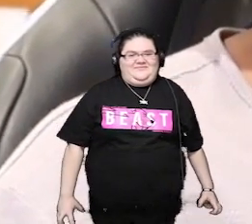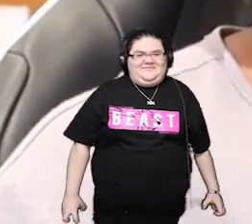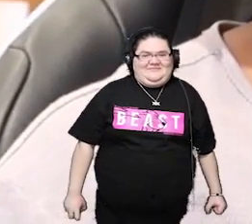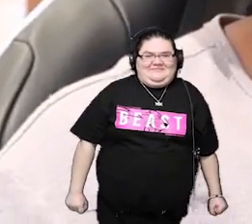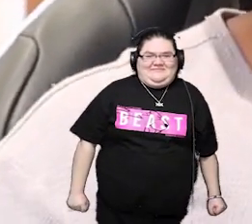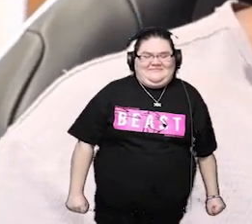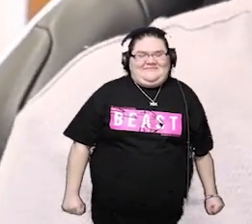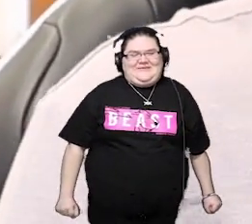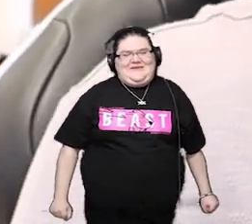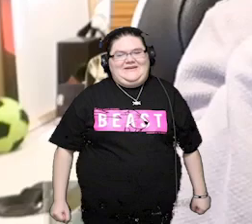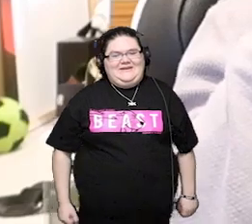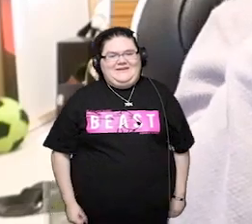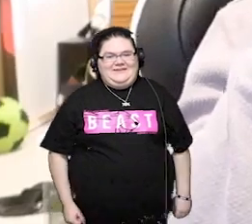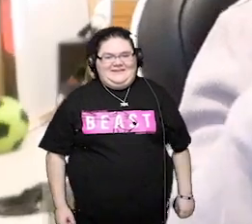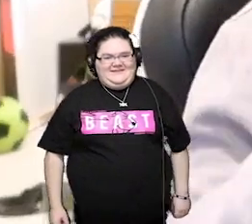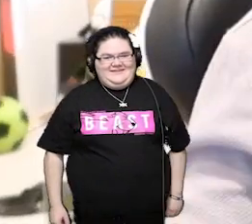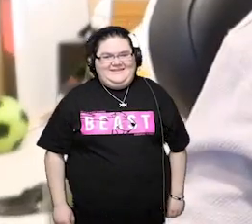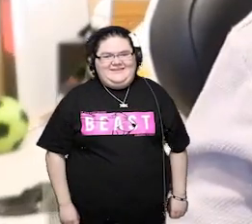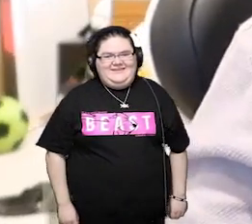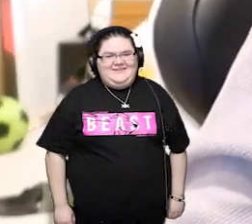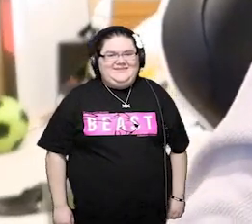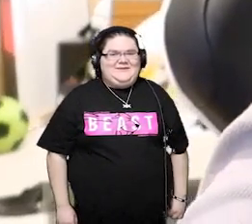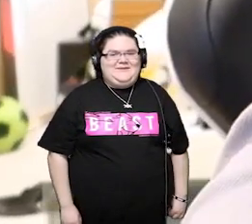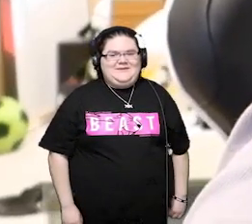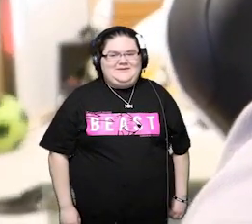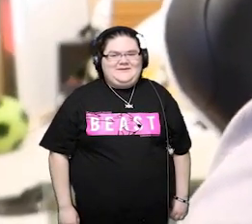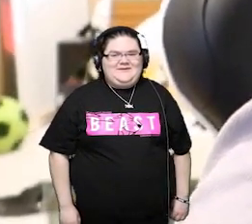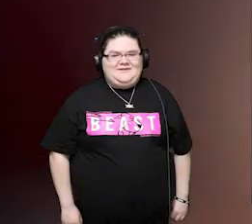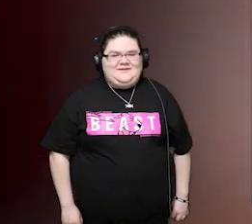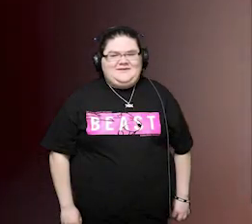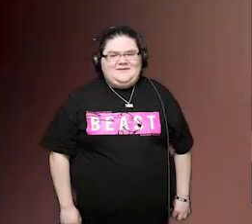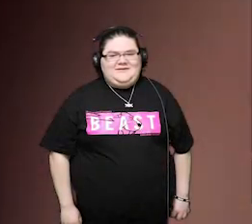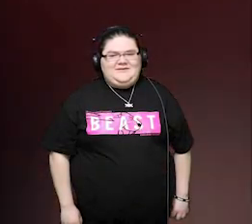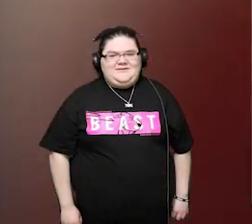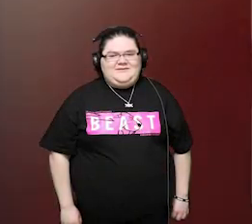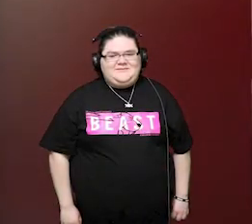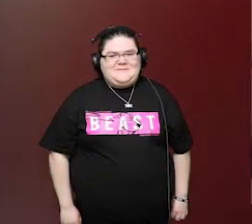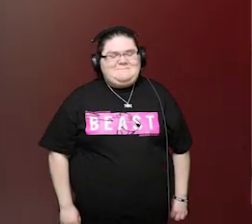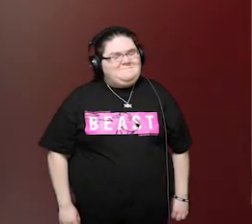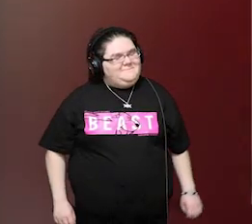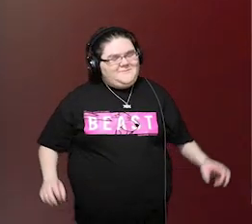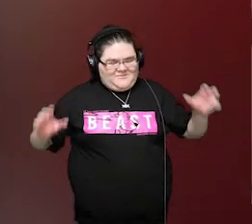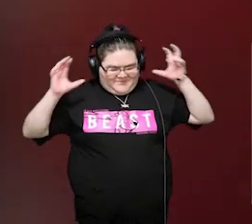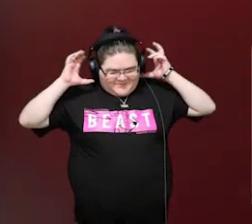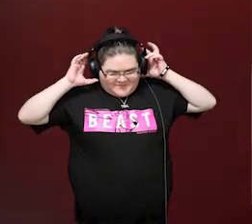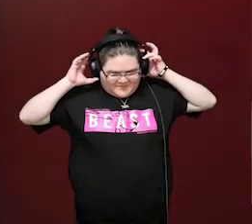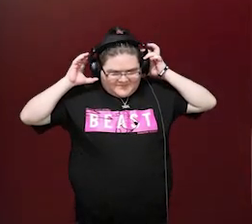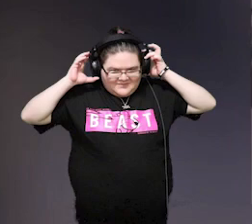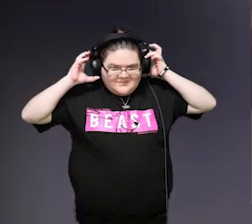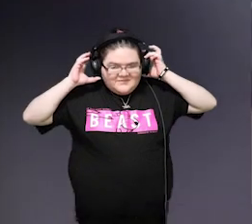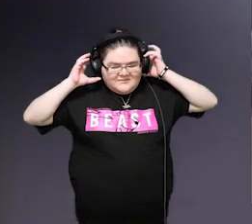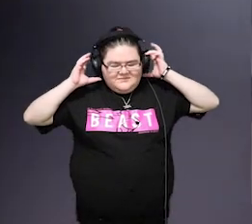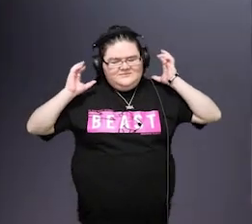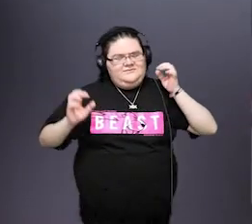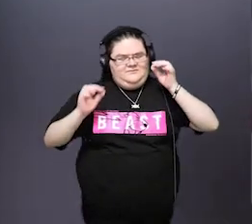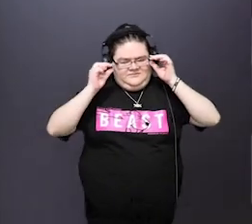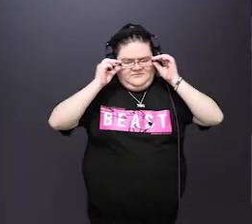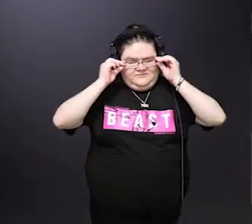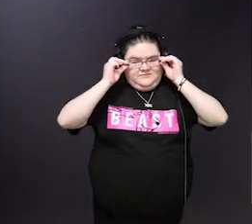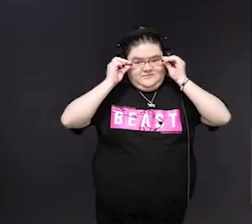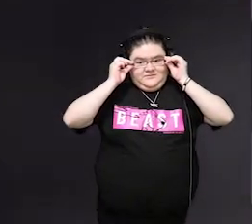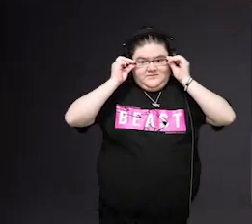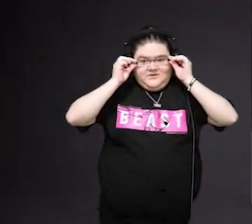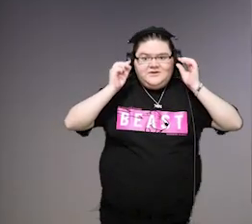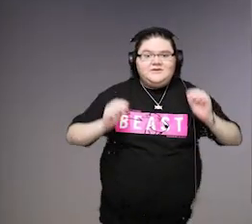punched in the head. And we back, baby. Heavy, rotund, just humongous.